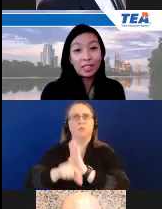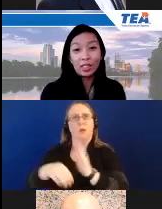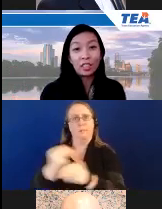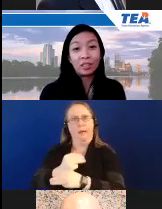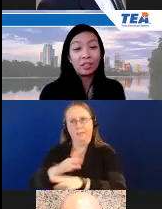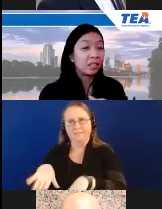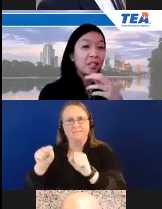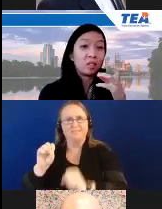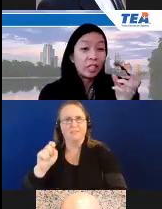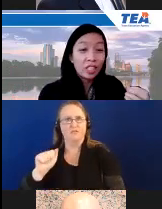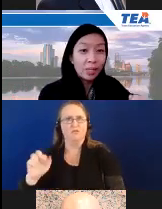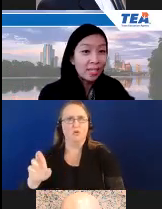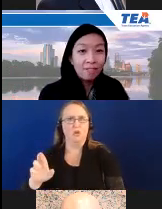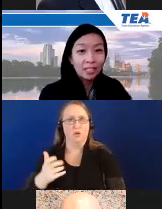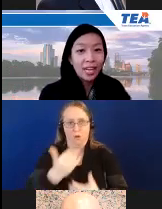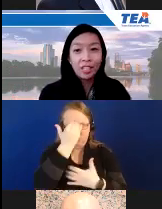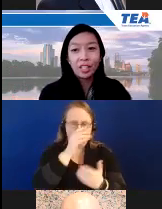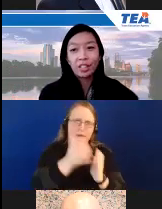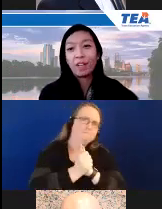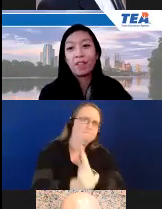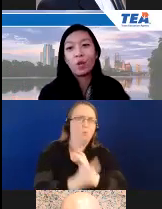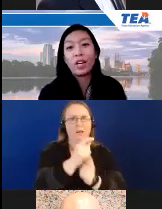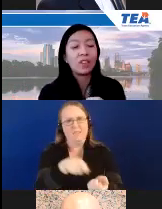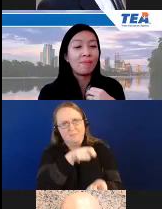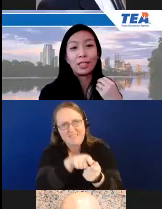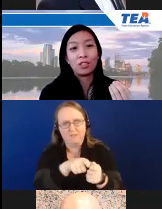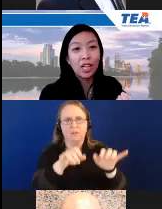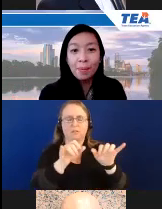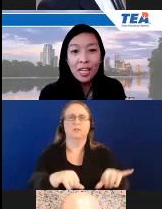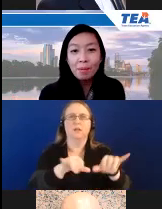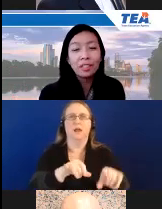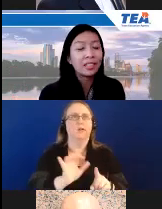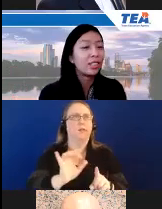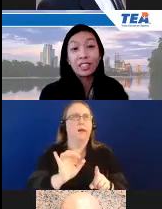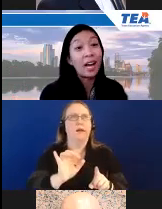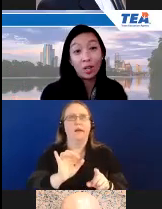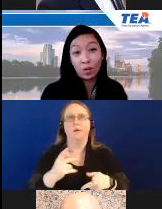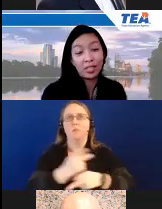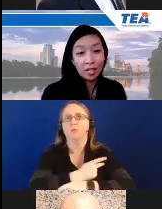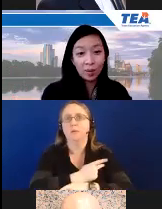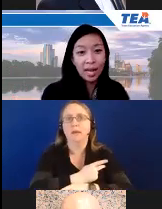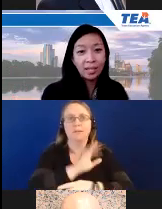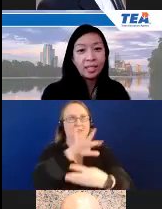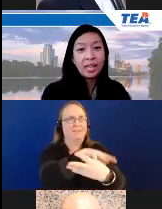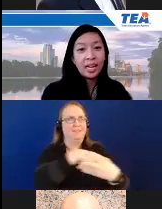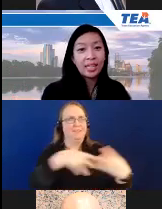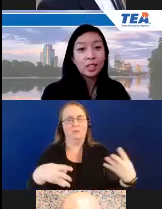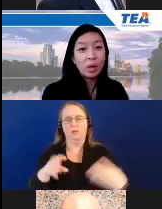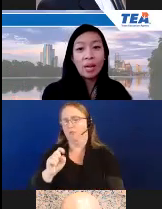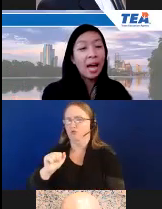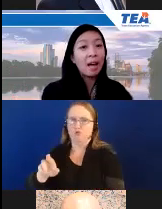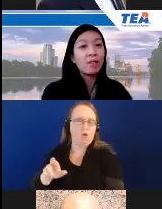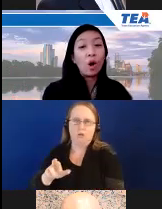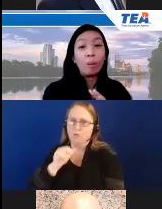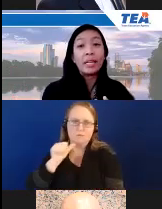if they've mastered one specific standard, if you want to know if they've mastered the times tables, STAAR is not going to tell you that. And that's